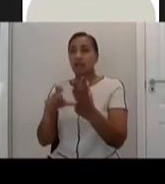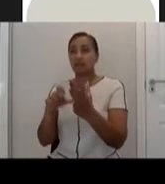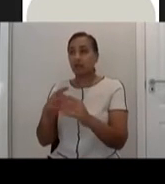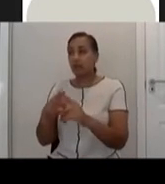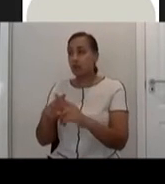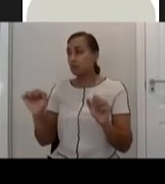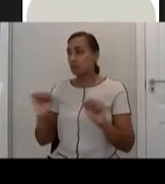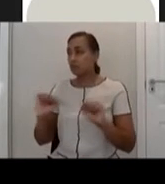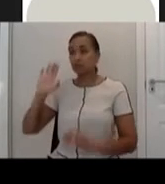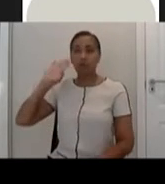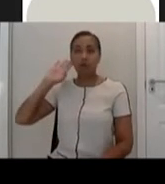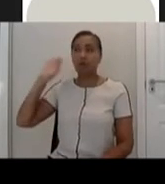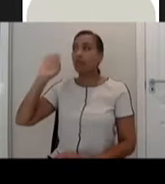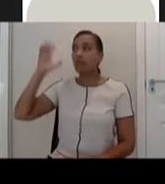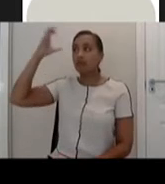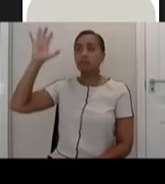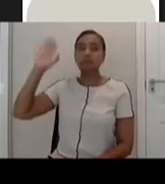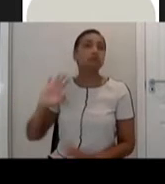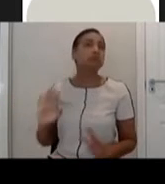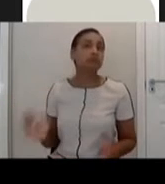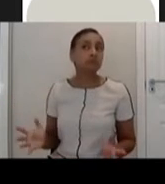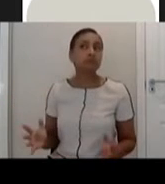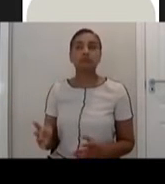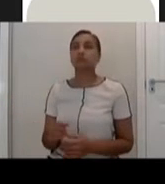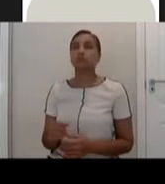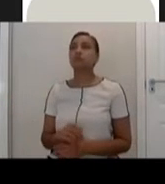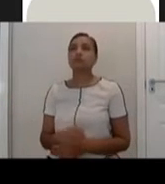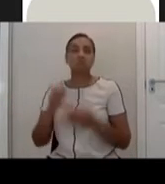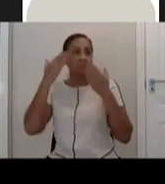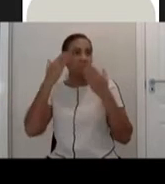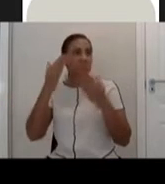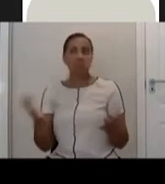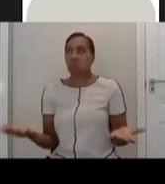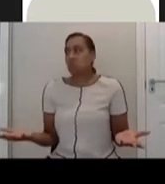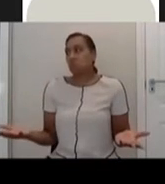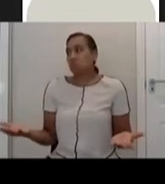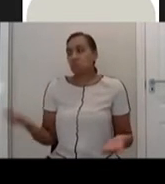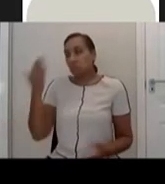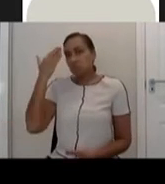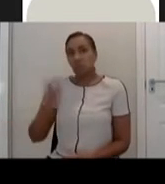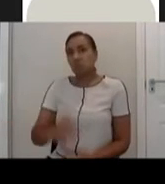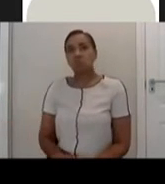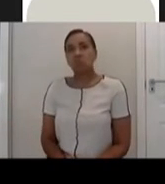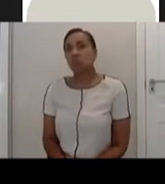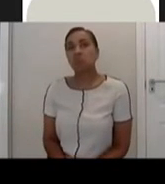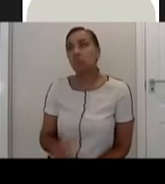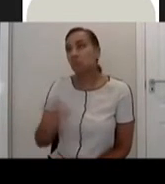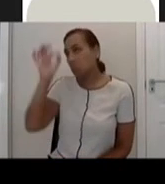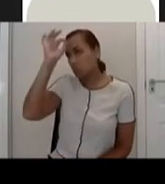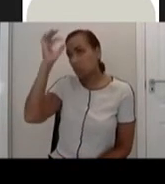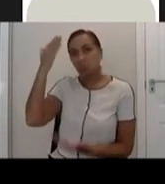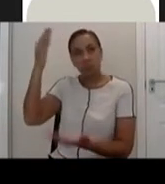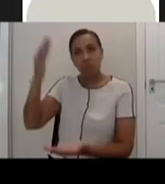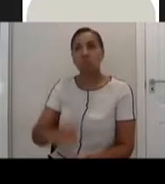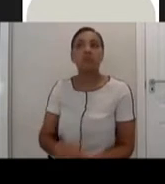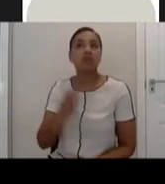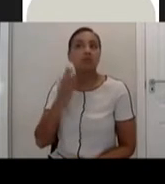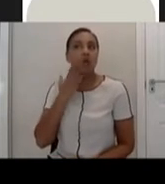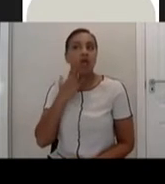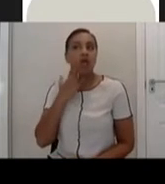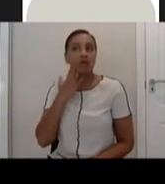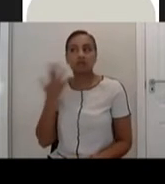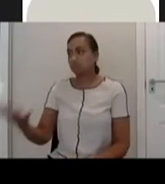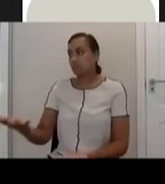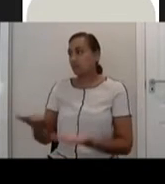fully developed, then we don't know exactly what that's going to look like, or when, if at